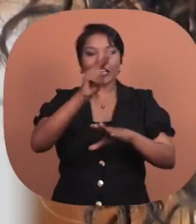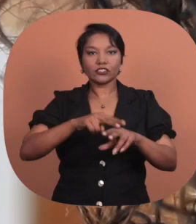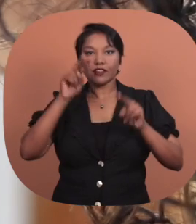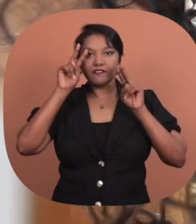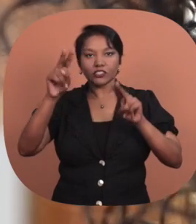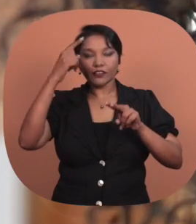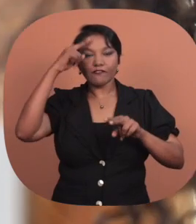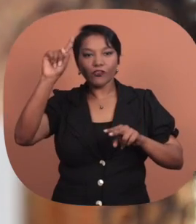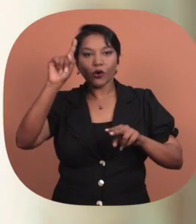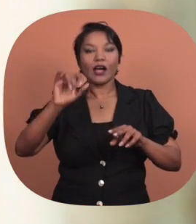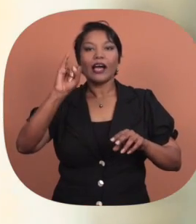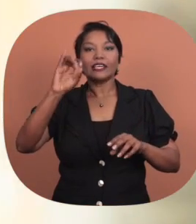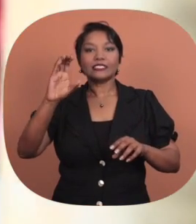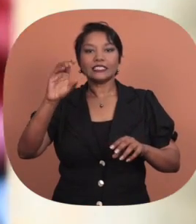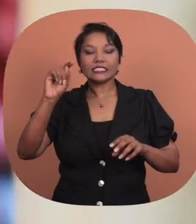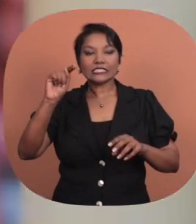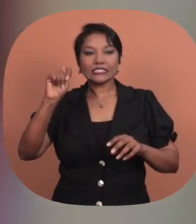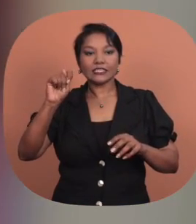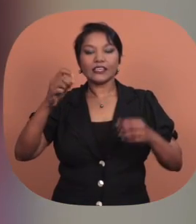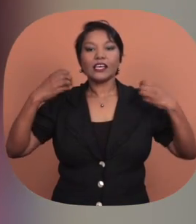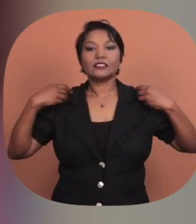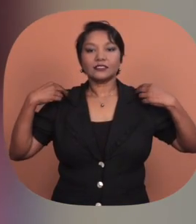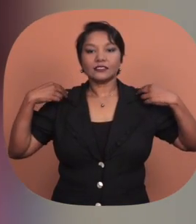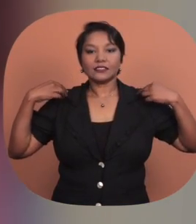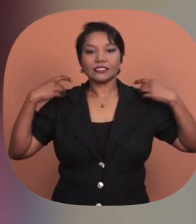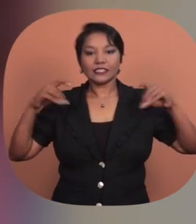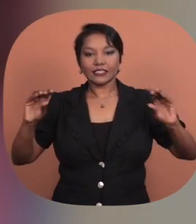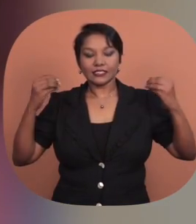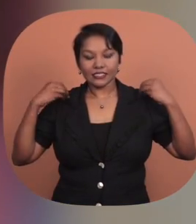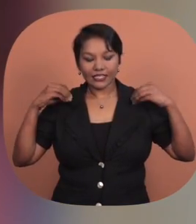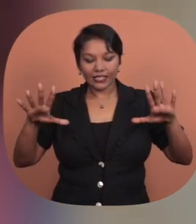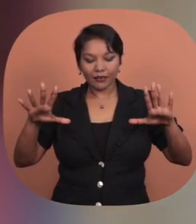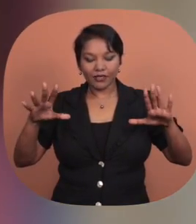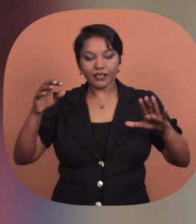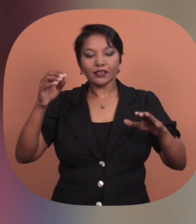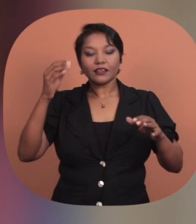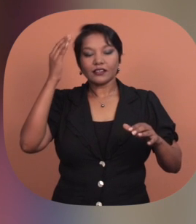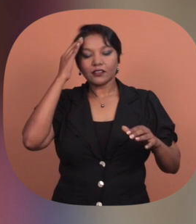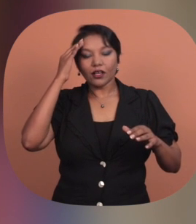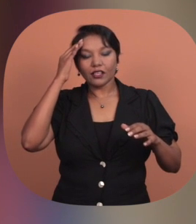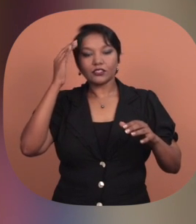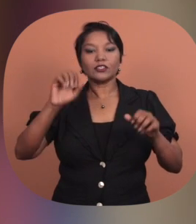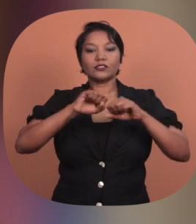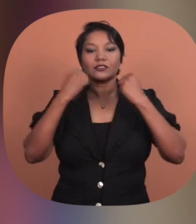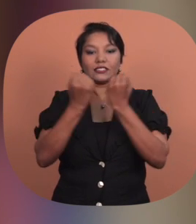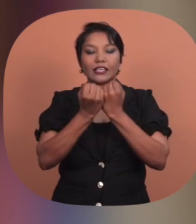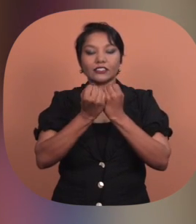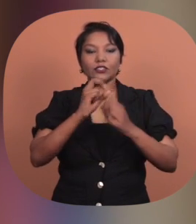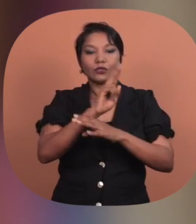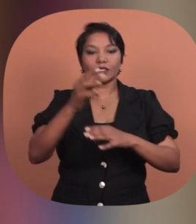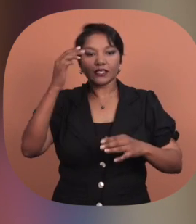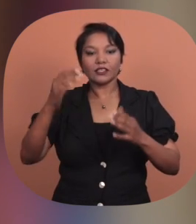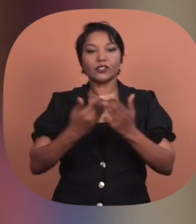national ICT vision, which is to create a dynamic knowledge-based society driven by the innovative use of ICTs